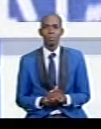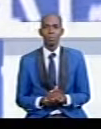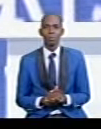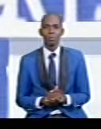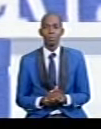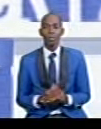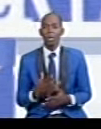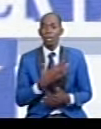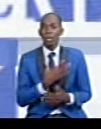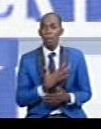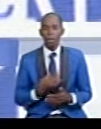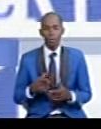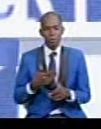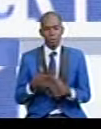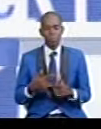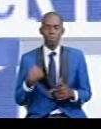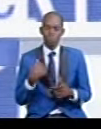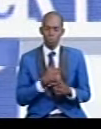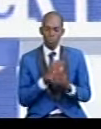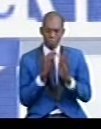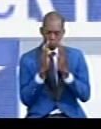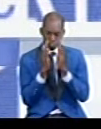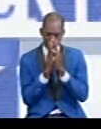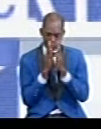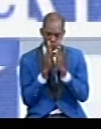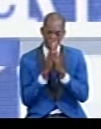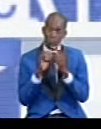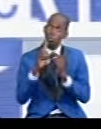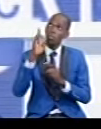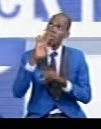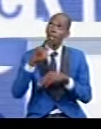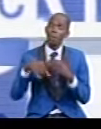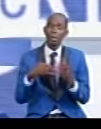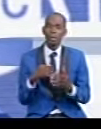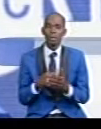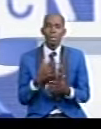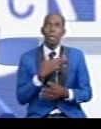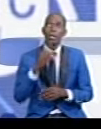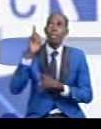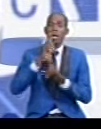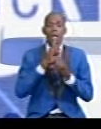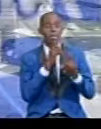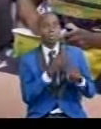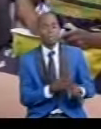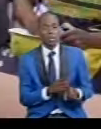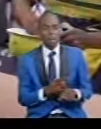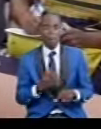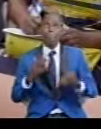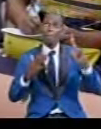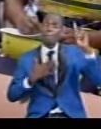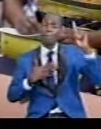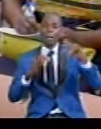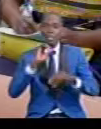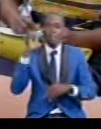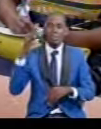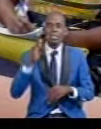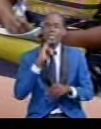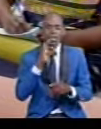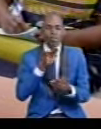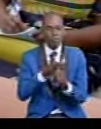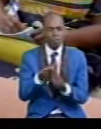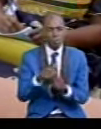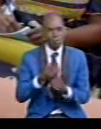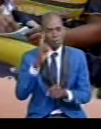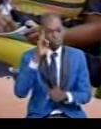And then we pray about it. It says, my grace is sufficient for your service.